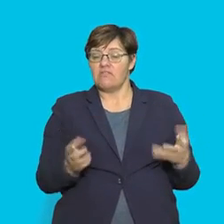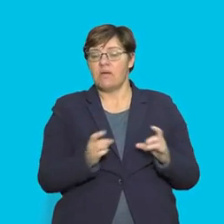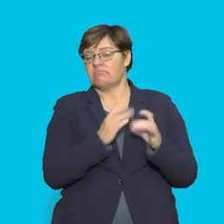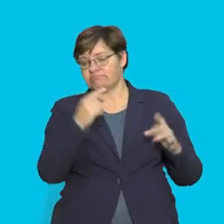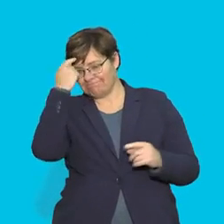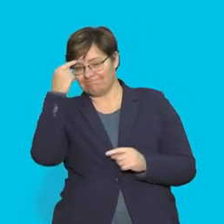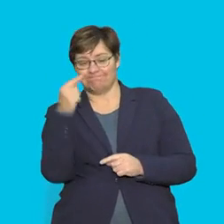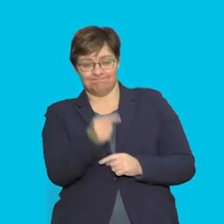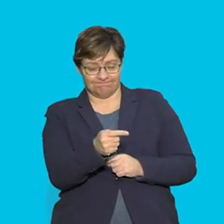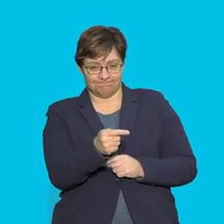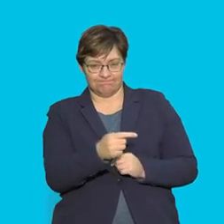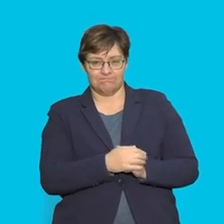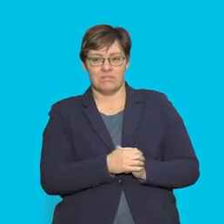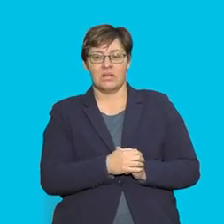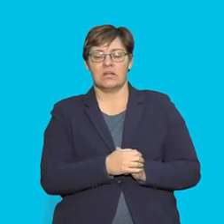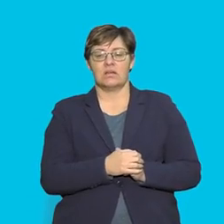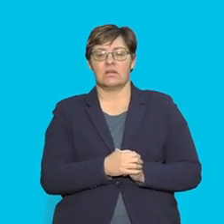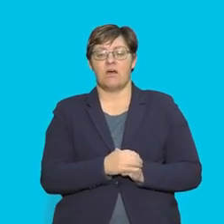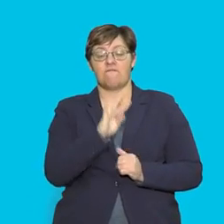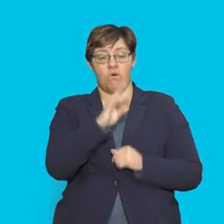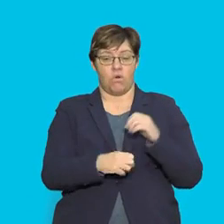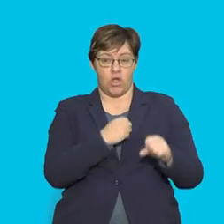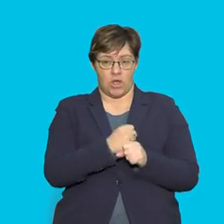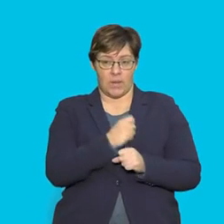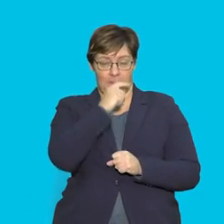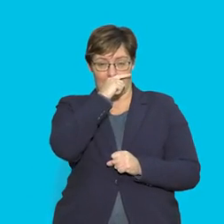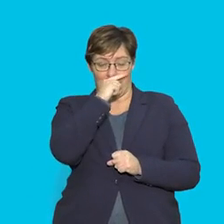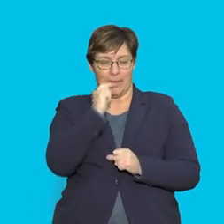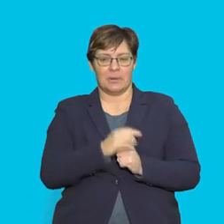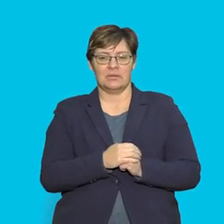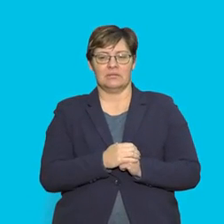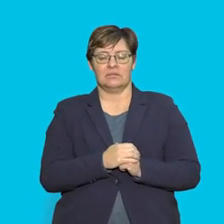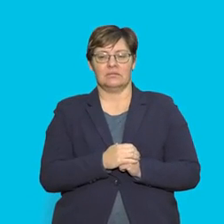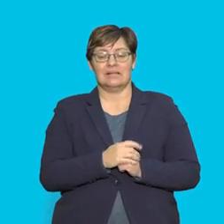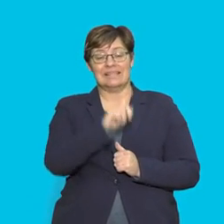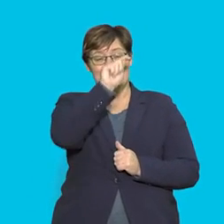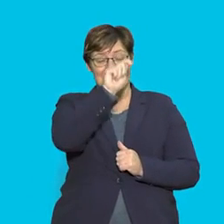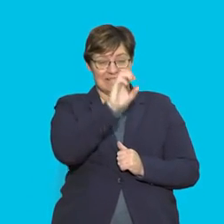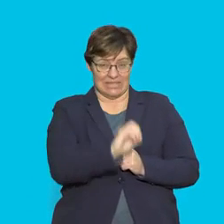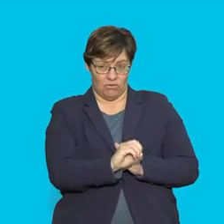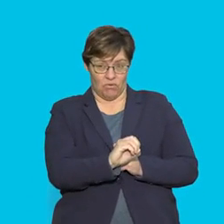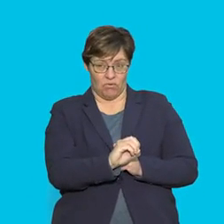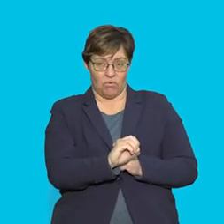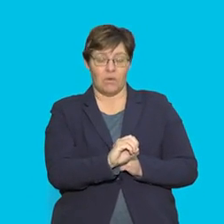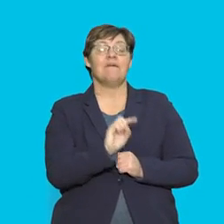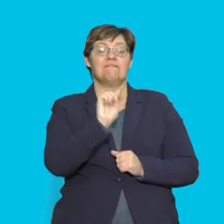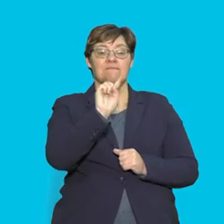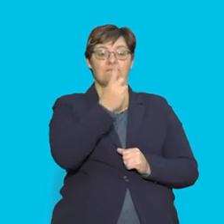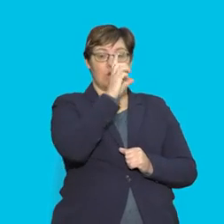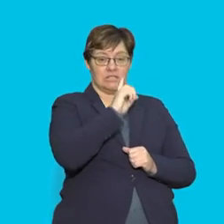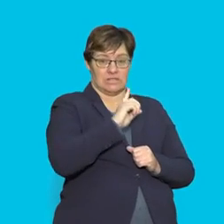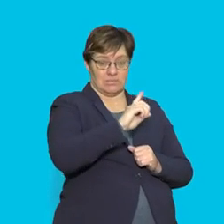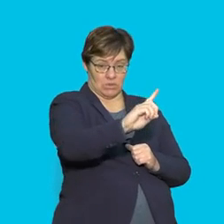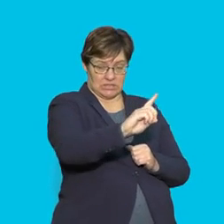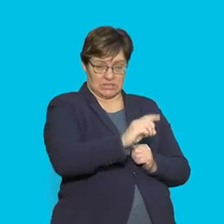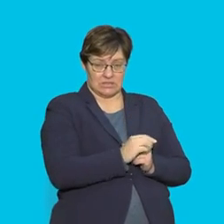means is, if I'm going to consider this as a 4-year period, this is going to be T0, right? T0 will